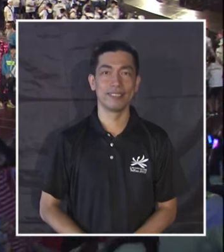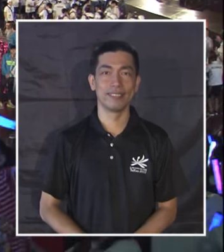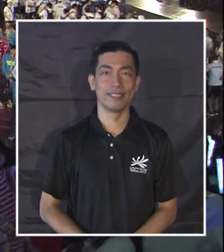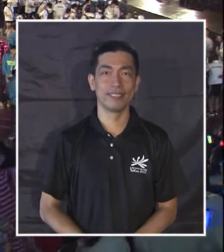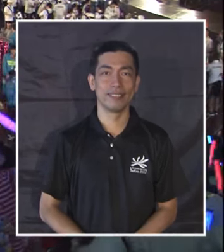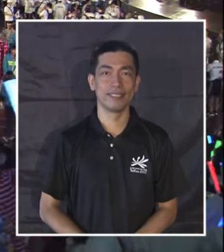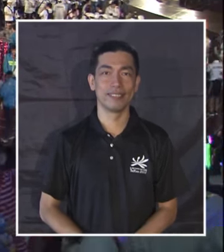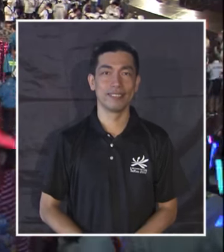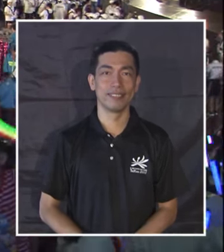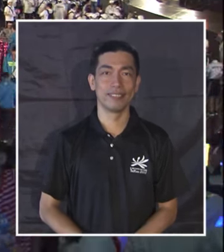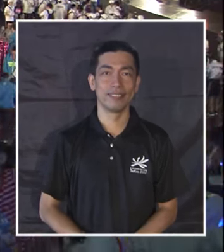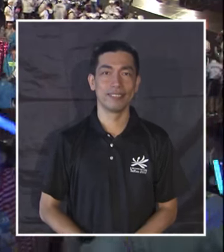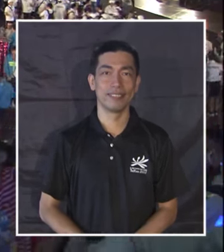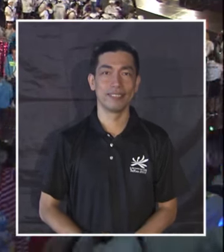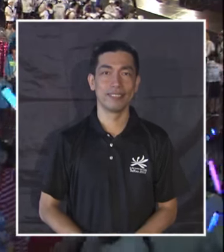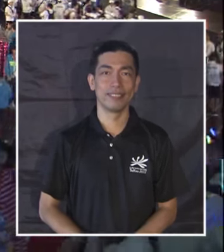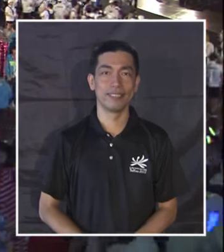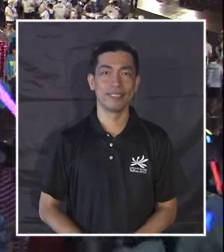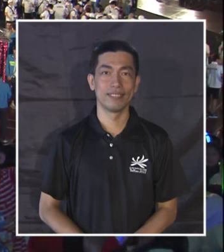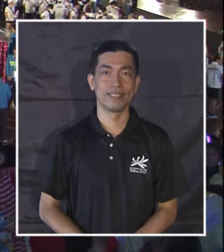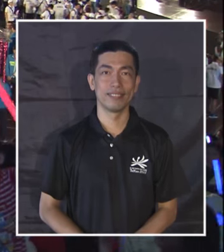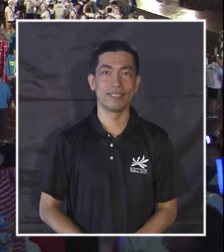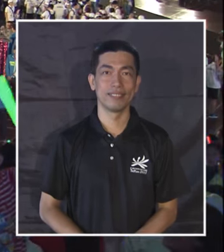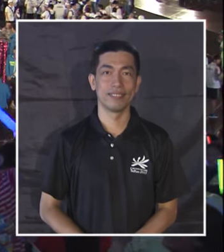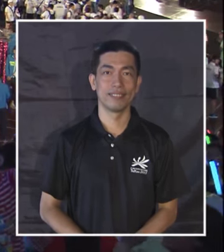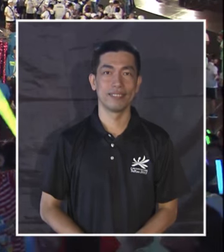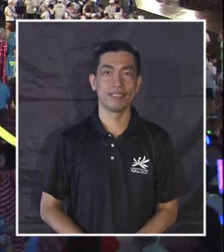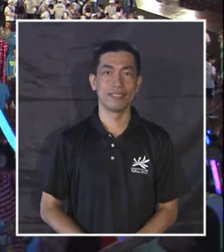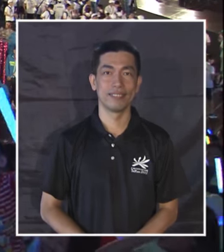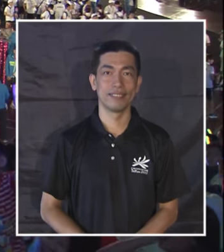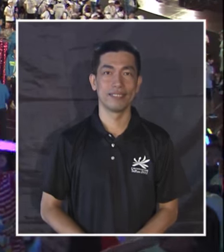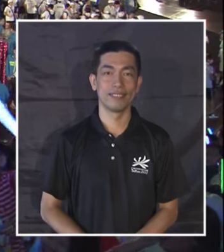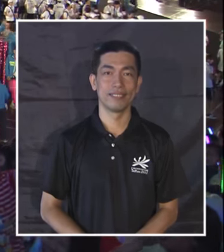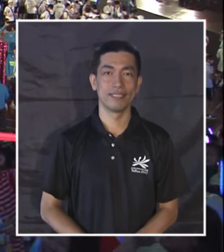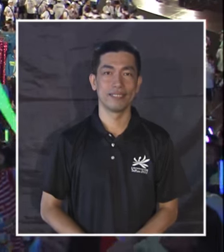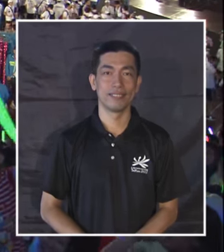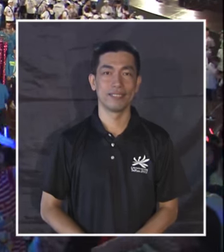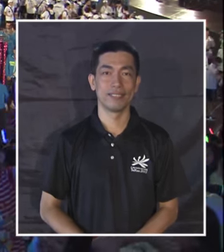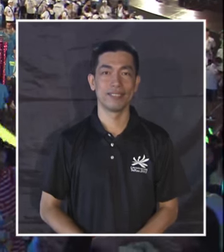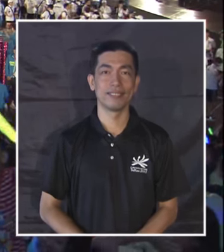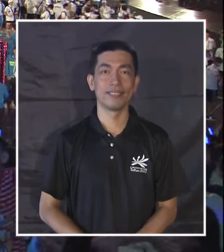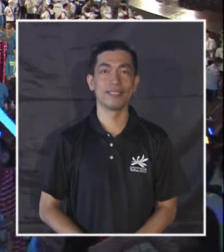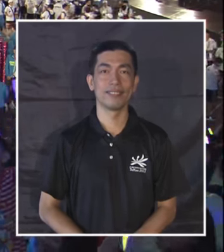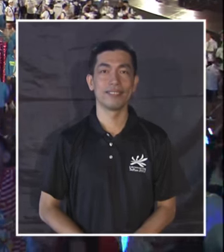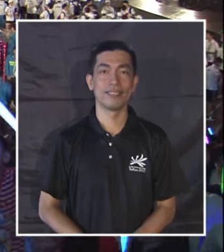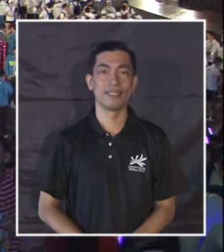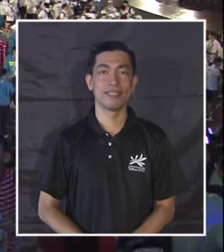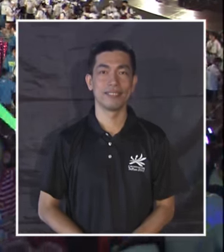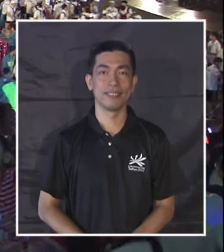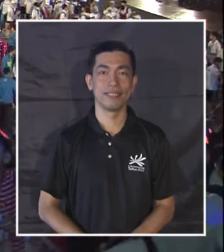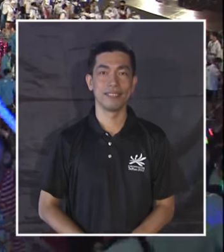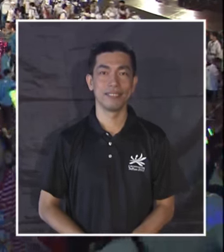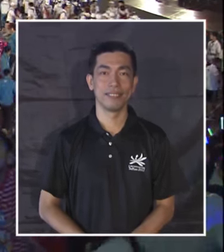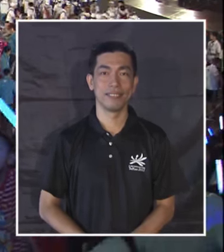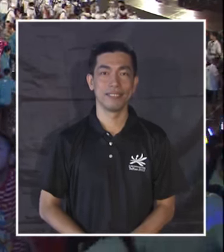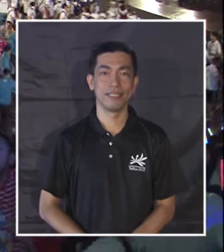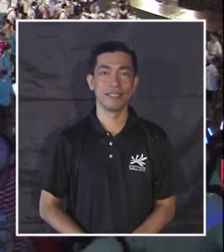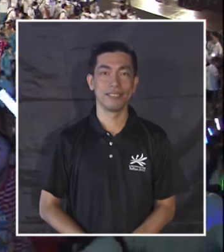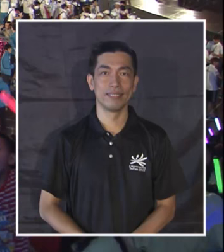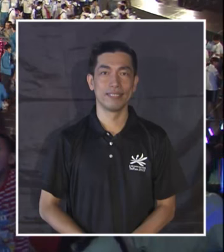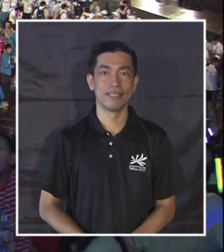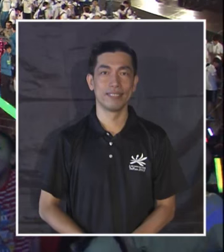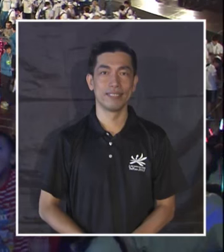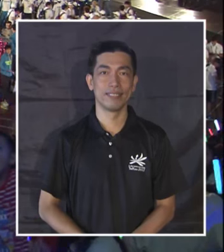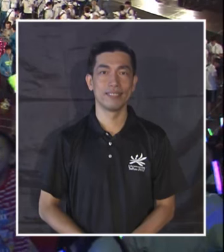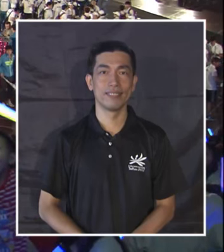Ladies and gentlemen, Now the chairman of the committee,